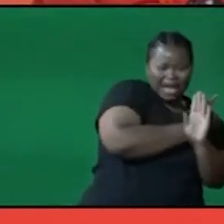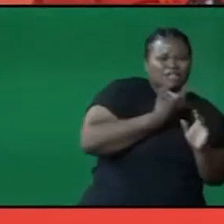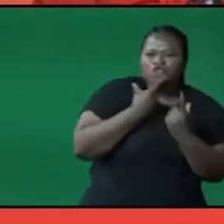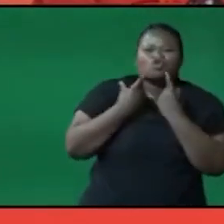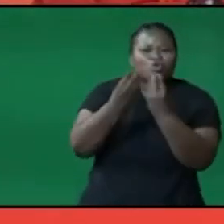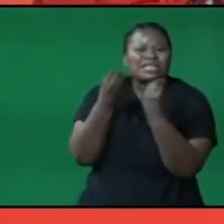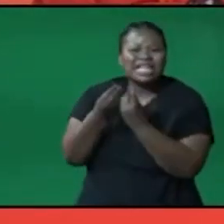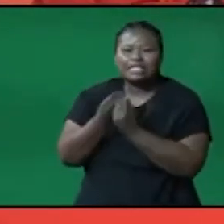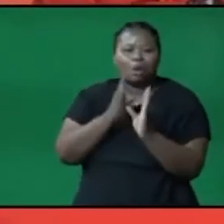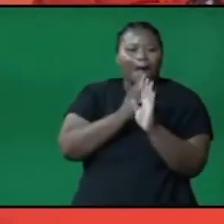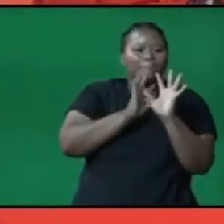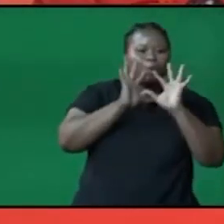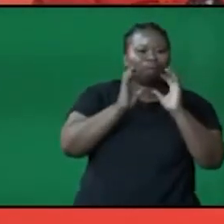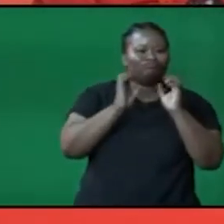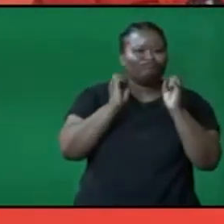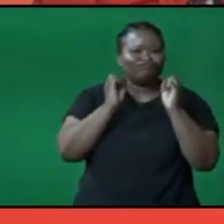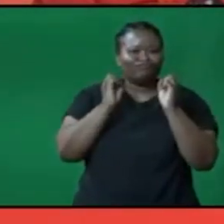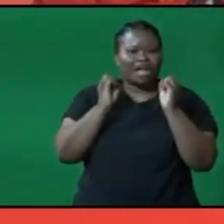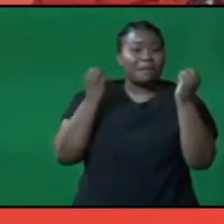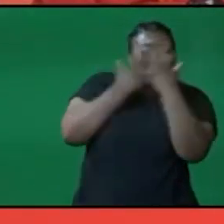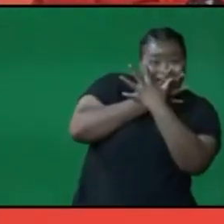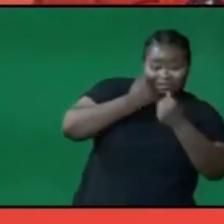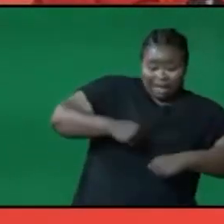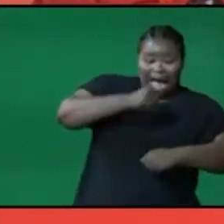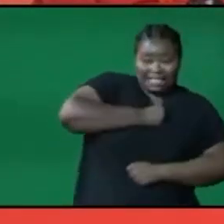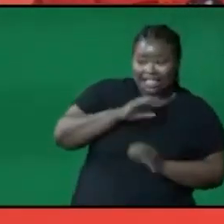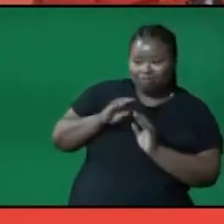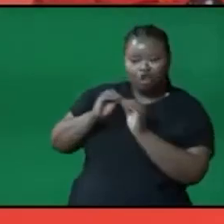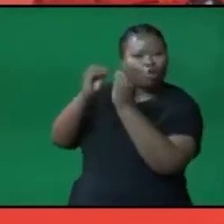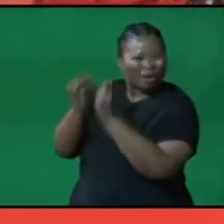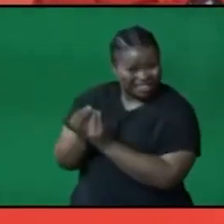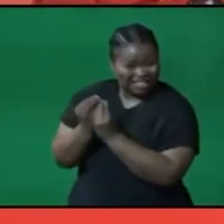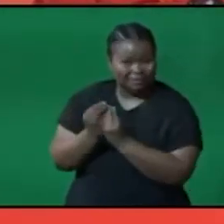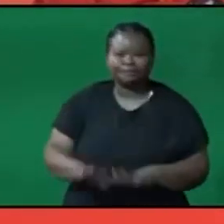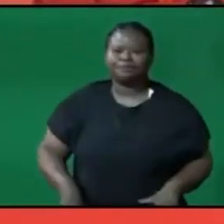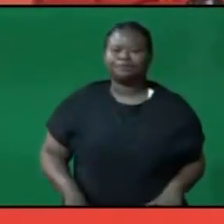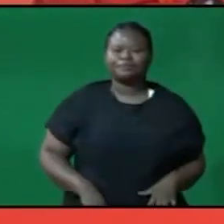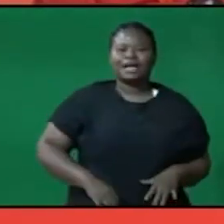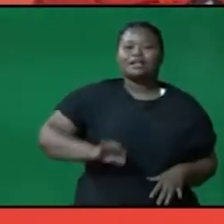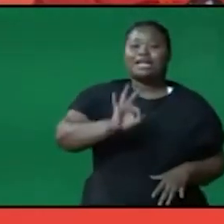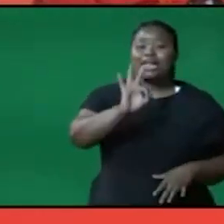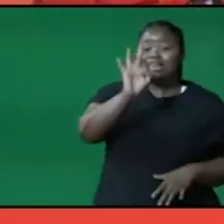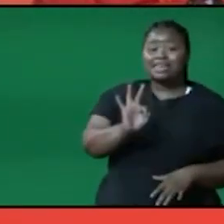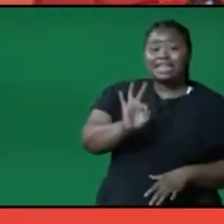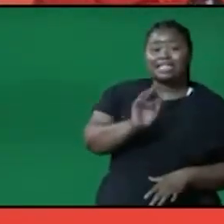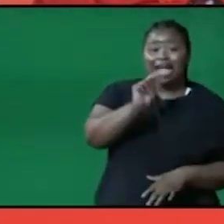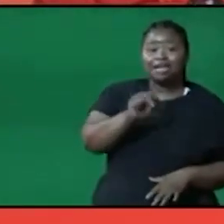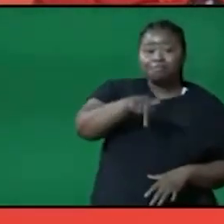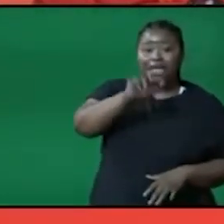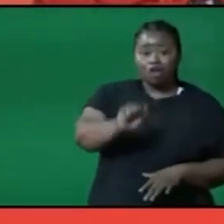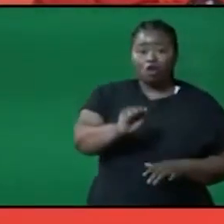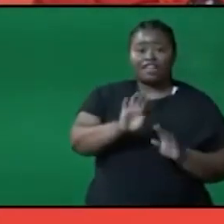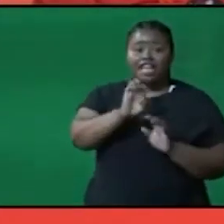that are going to embarrass us and embarrass the movement. Delegates to the Third National People's Assembly of the